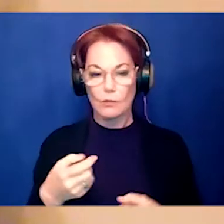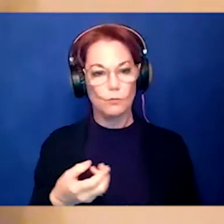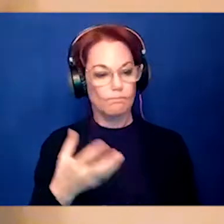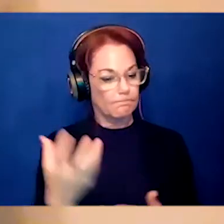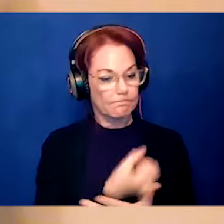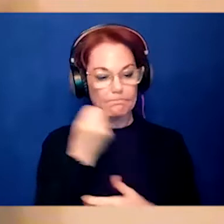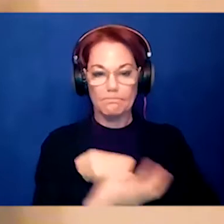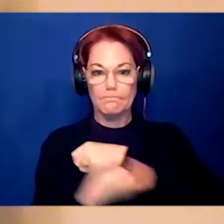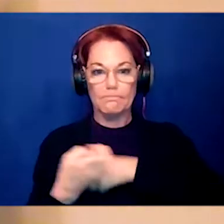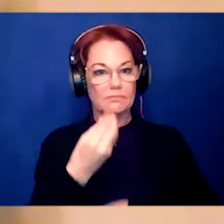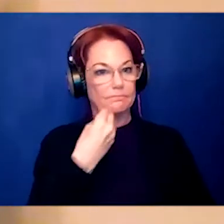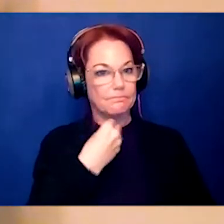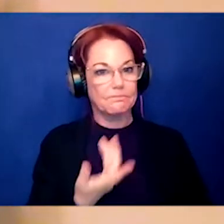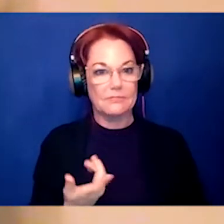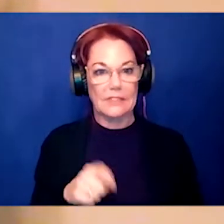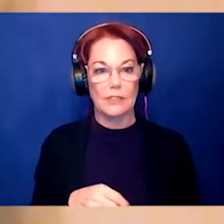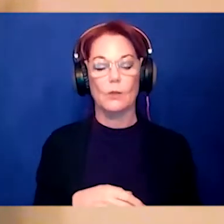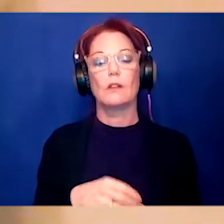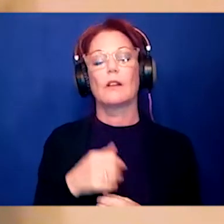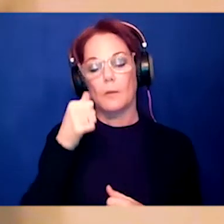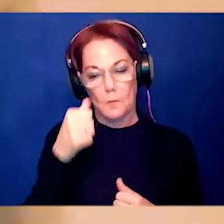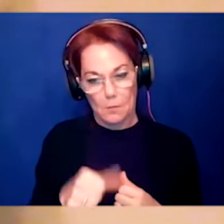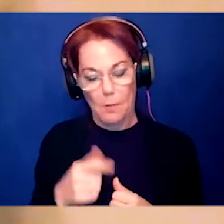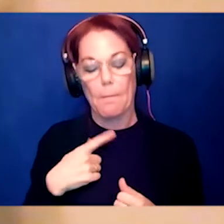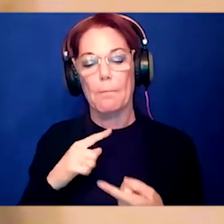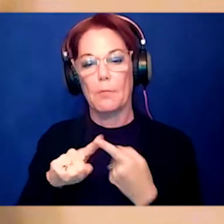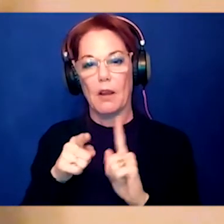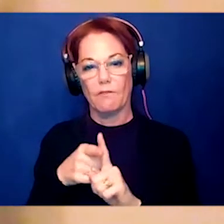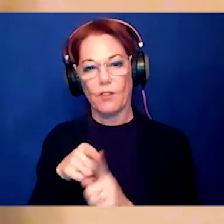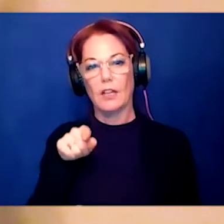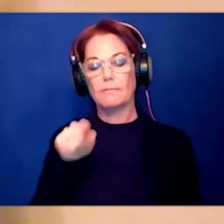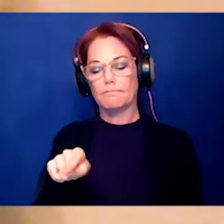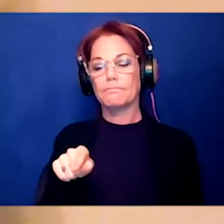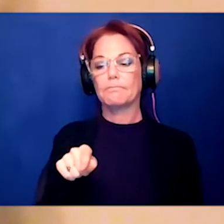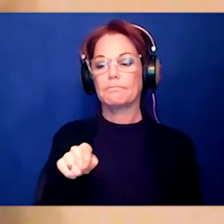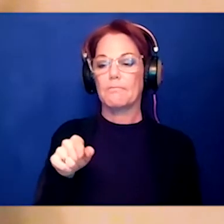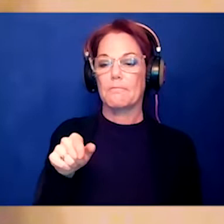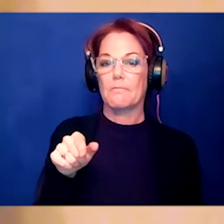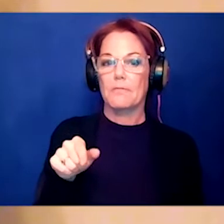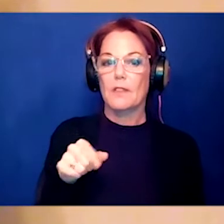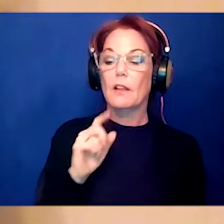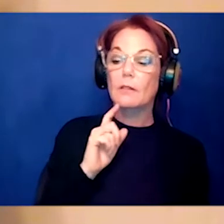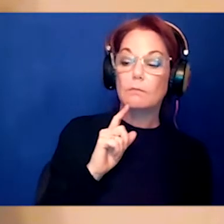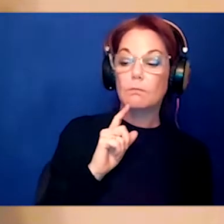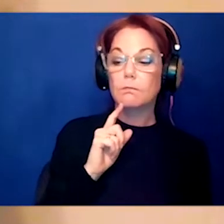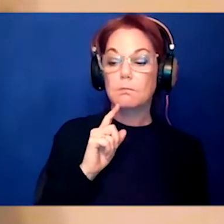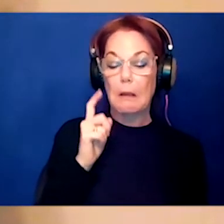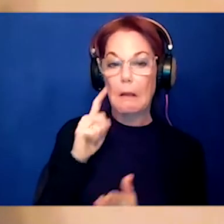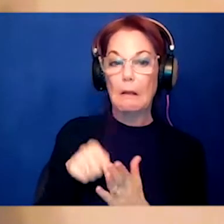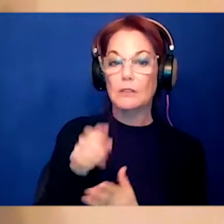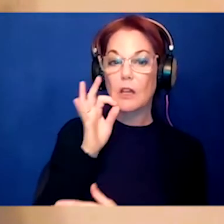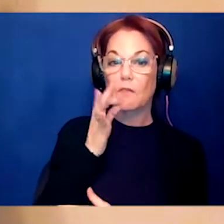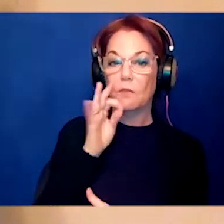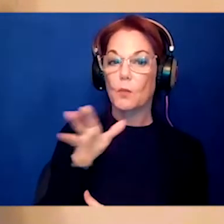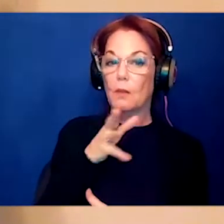candied my legs and my friend's leg when they caught us taking passion fruit from a farm,